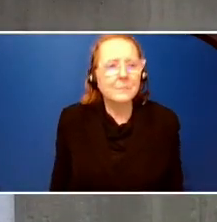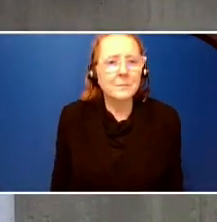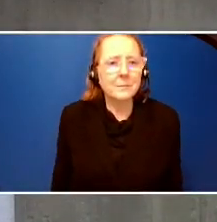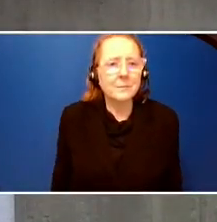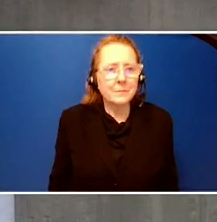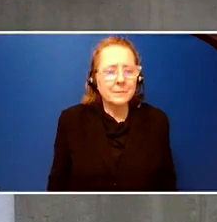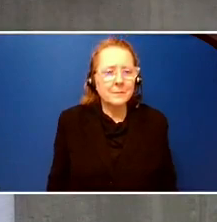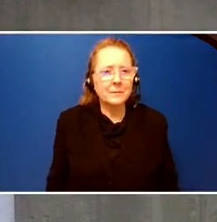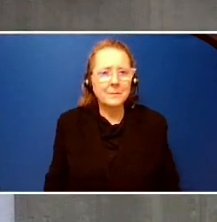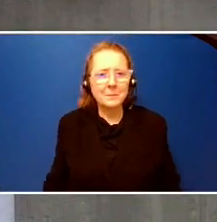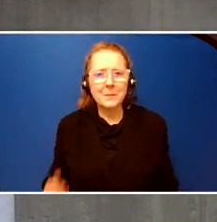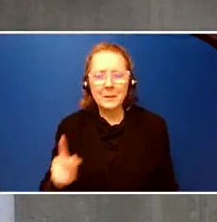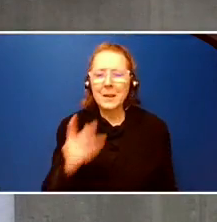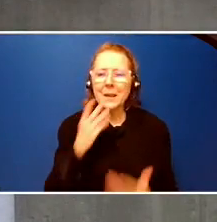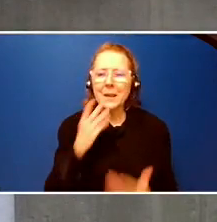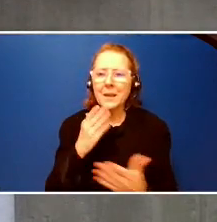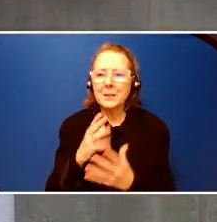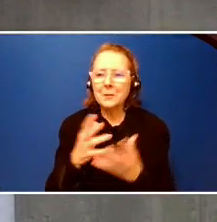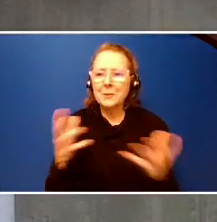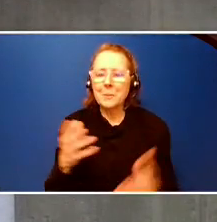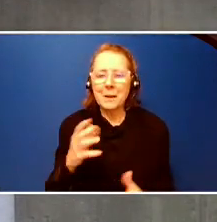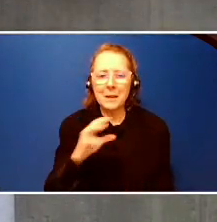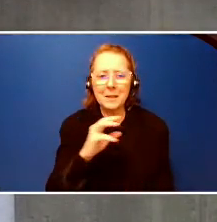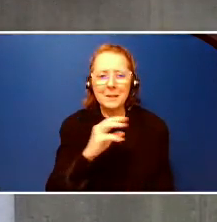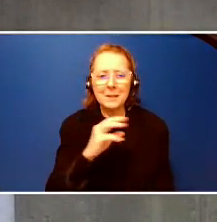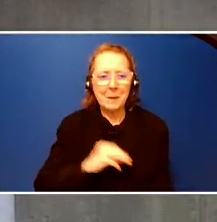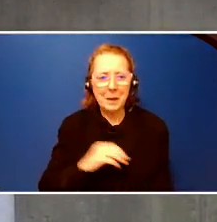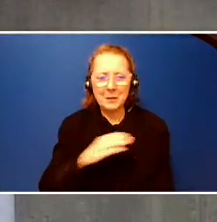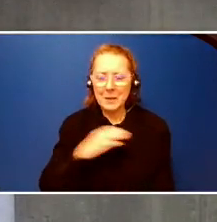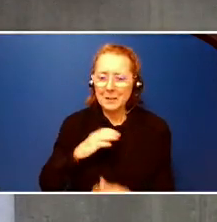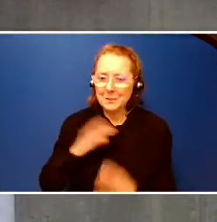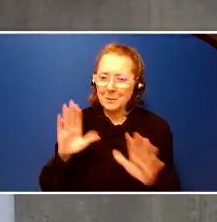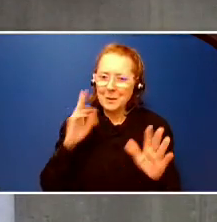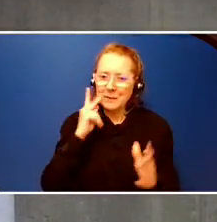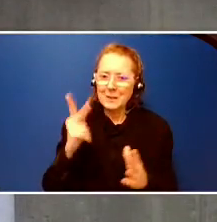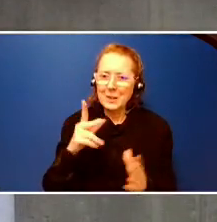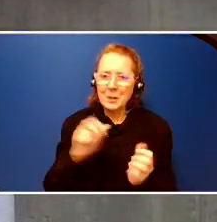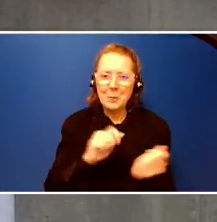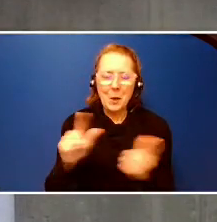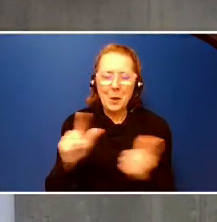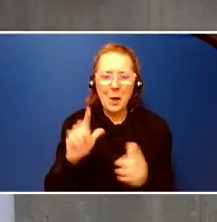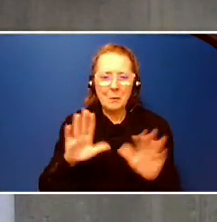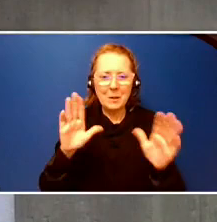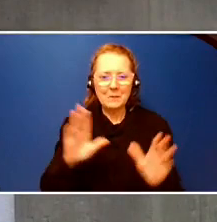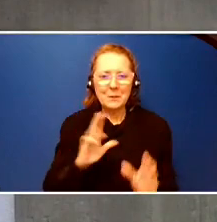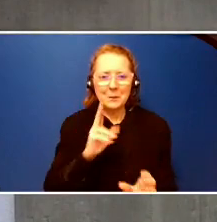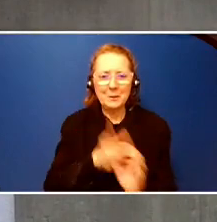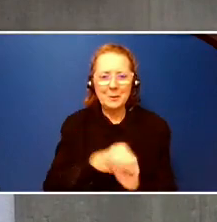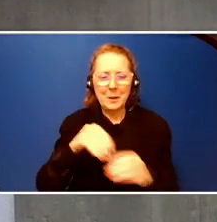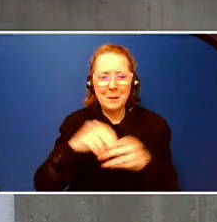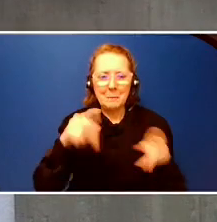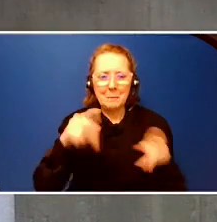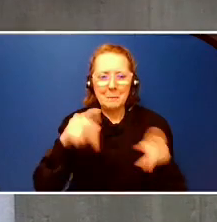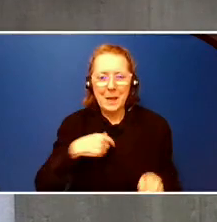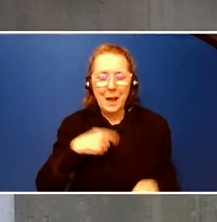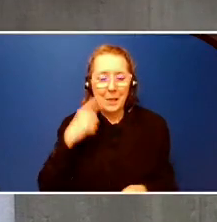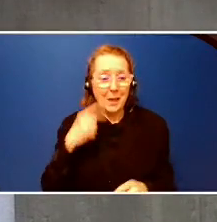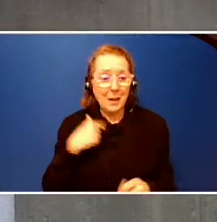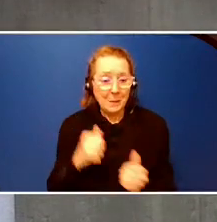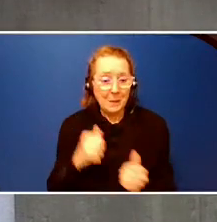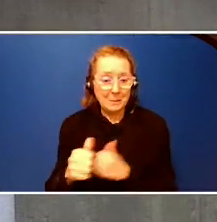All right, thank you so much, Mr. Mayor, Council. Wonderful to see you all, and really wonderful to be in person. I thought I was beyond the mute button, but we still have